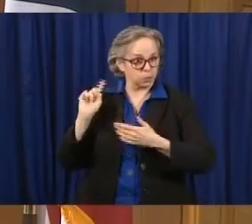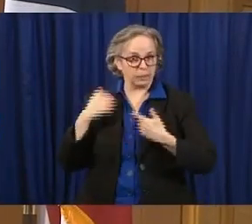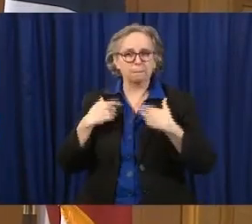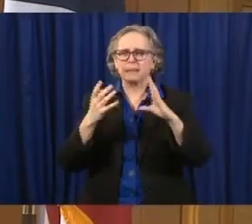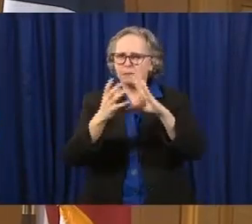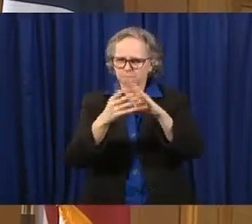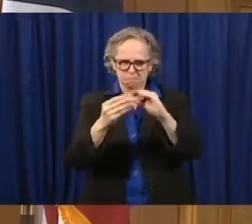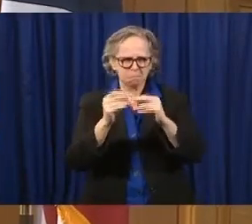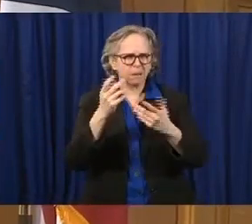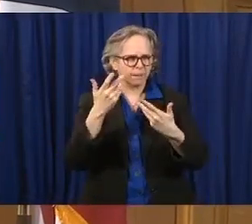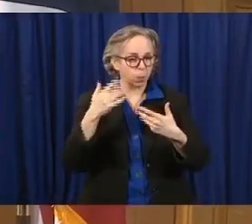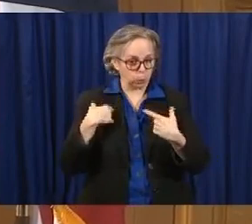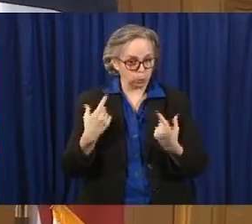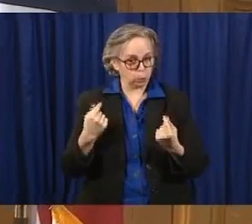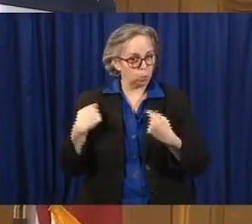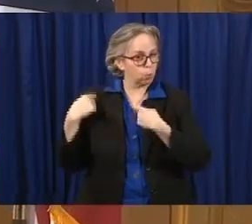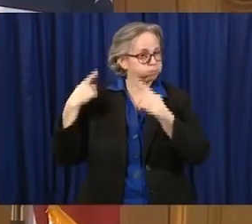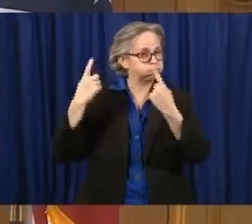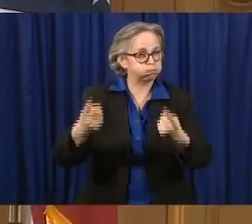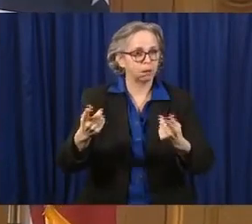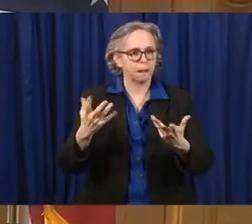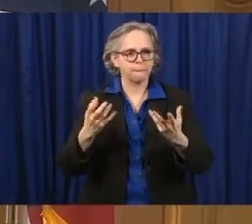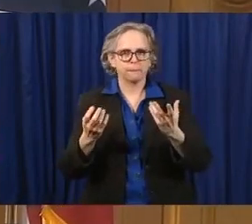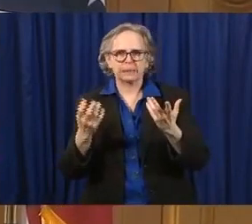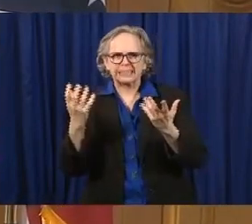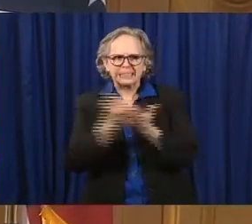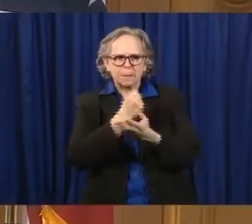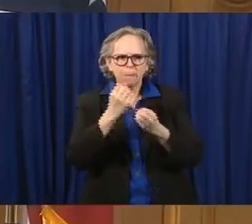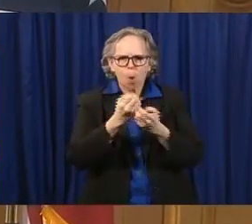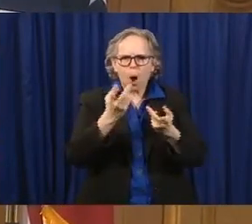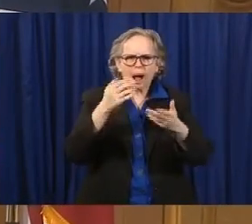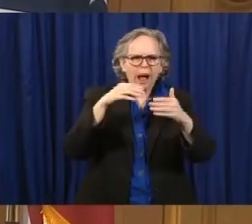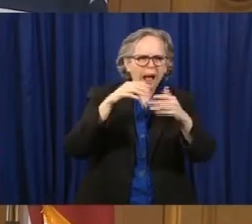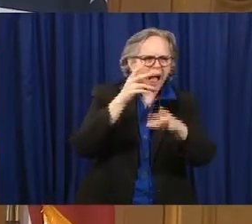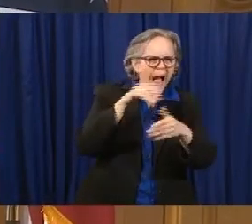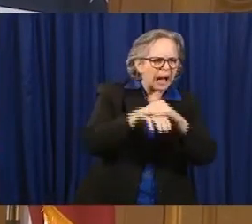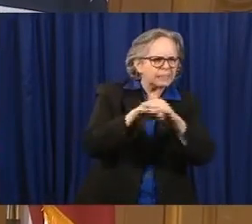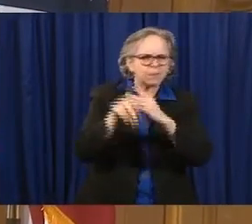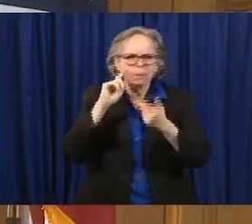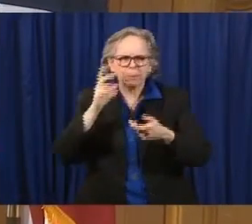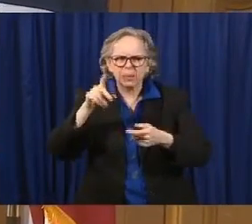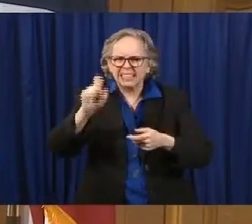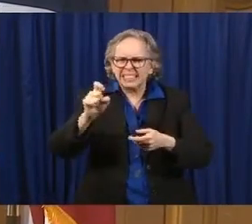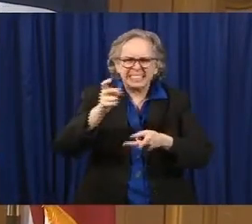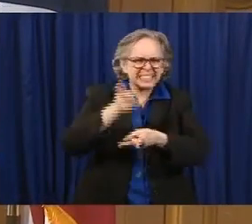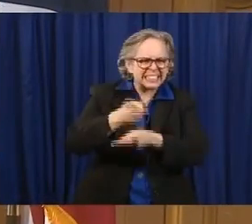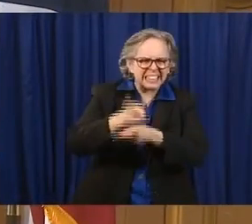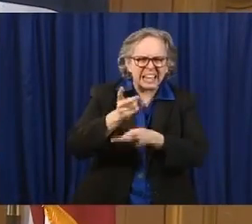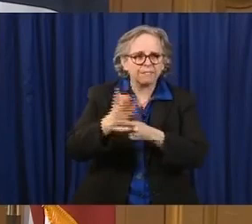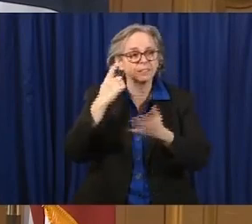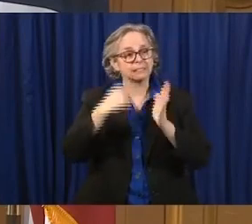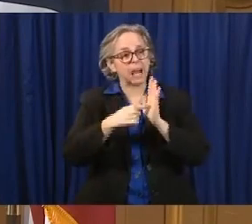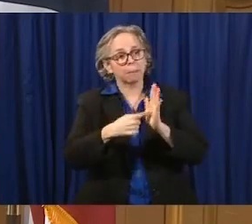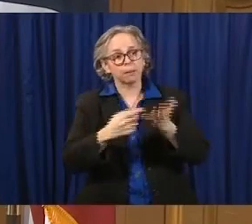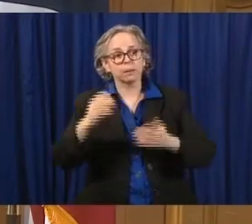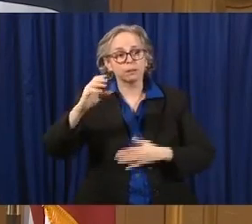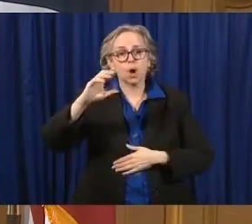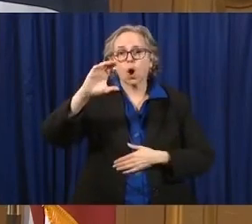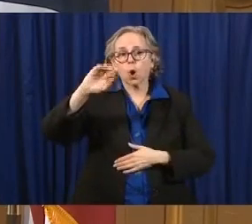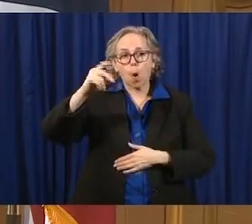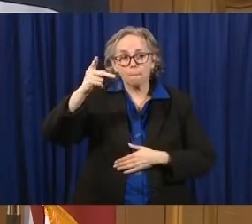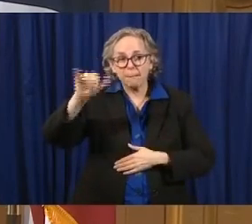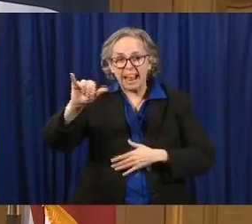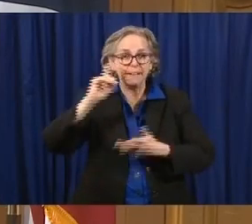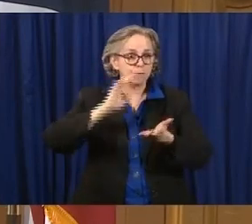to care for millions of Ohioans. They've waived prescription copays, removed in-network